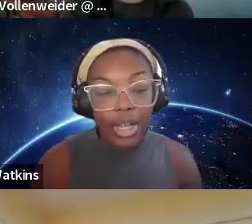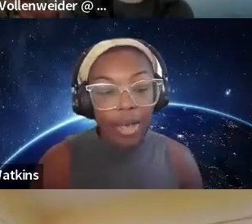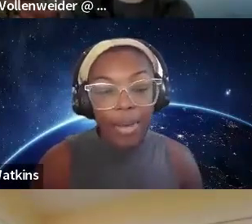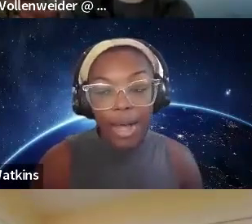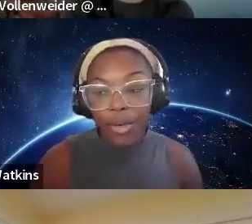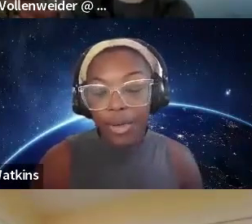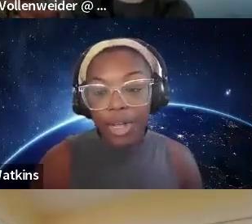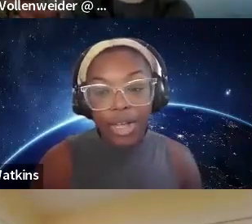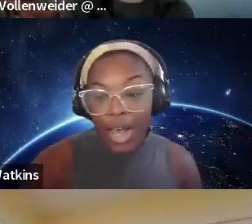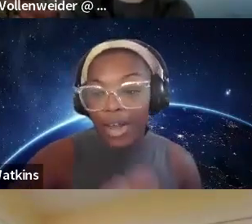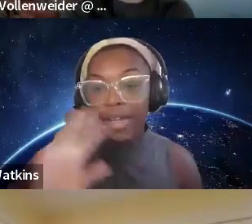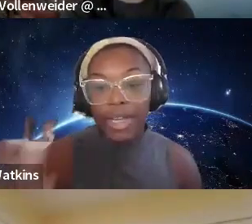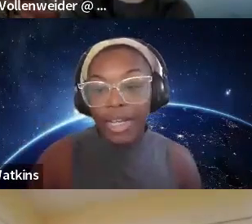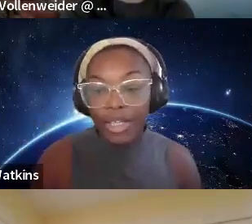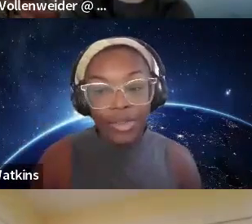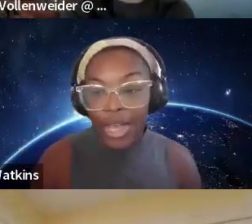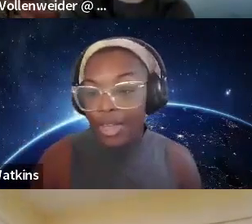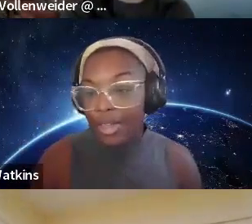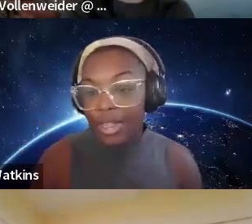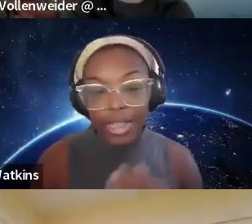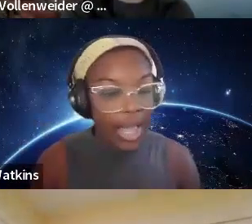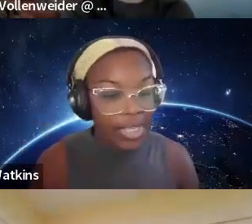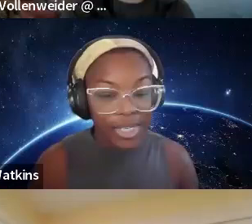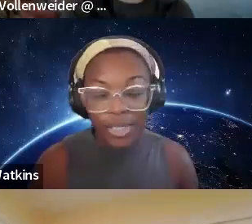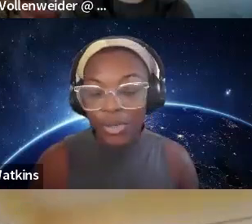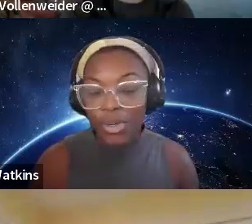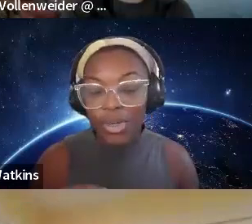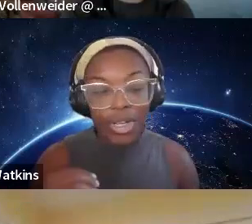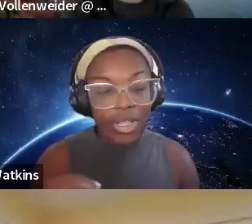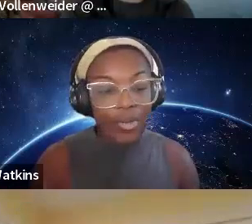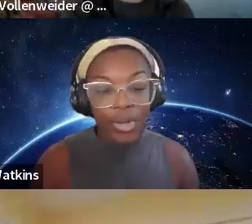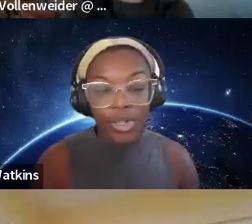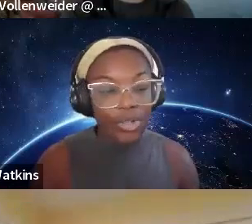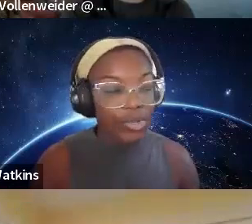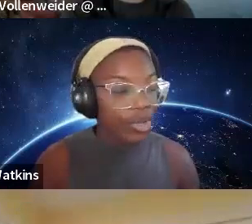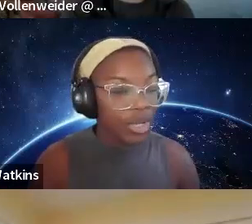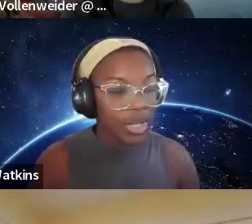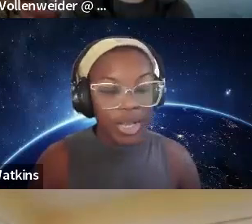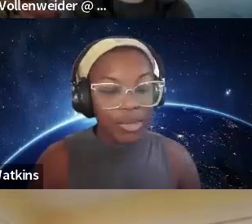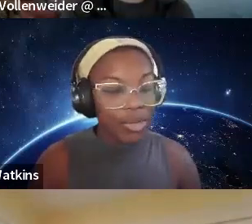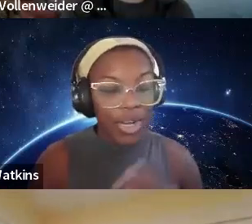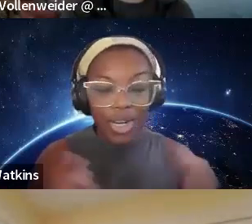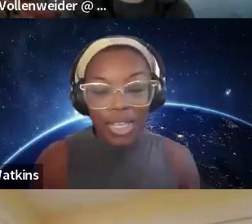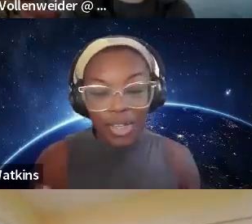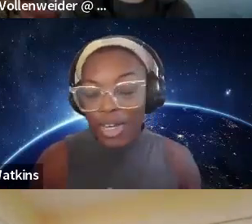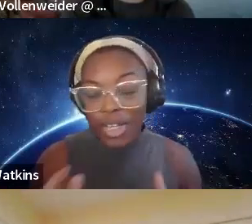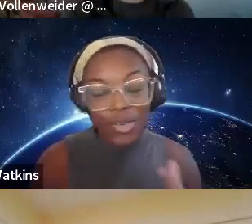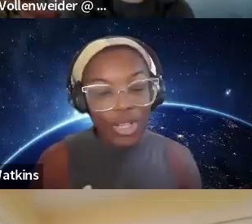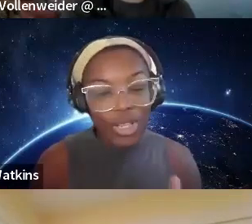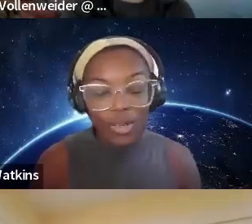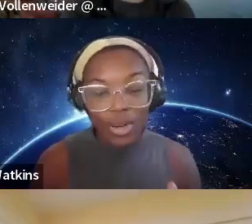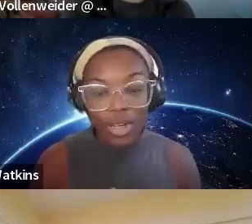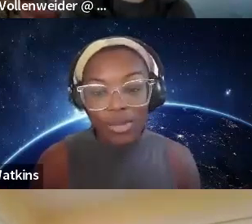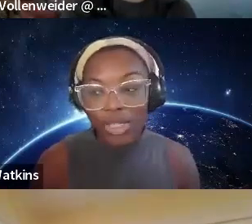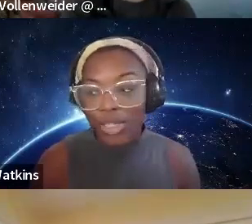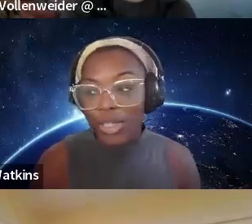learning about how to connect to like classes, or they want to do anything you can